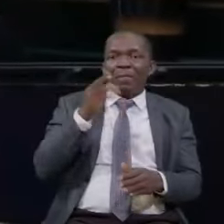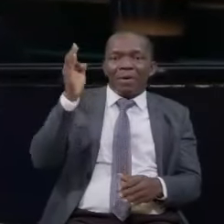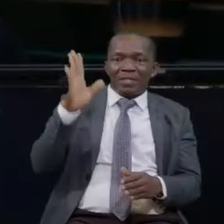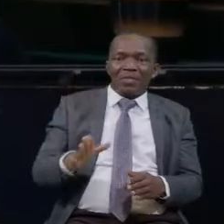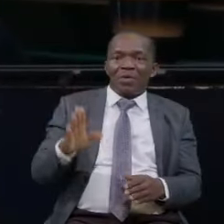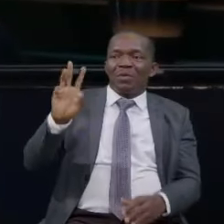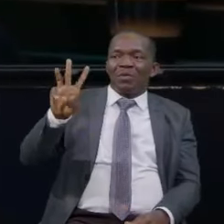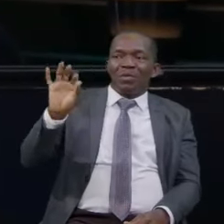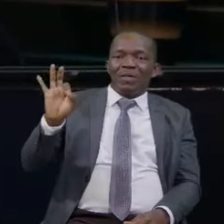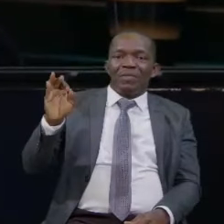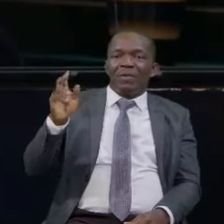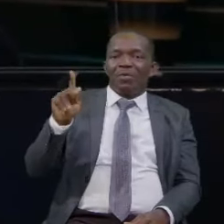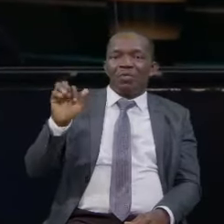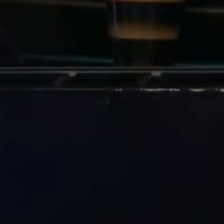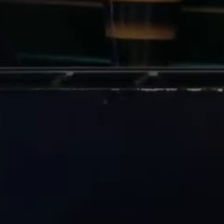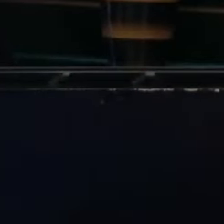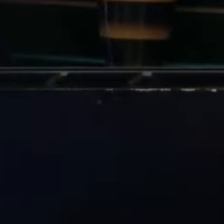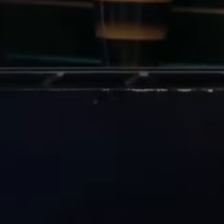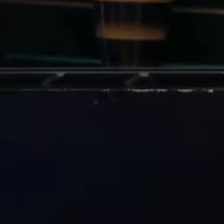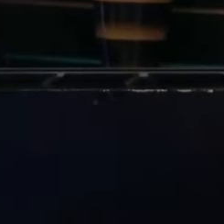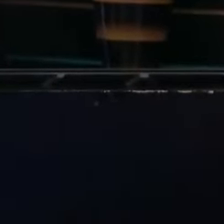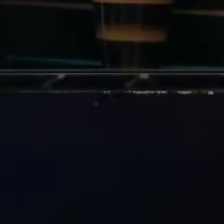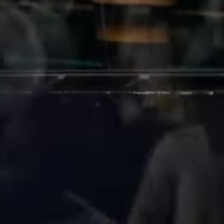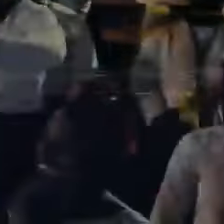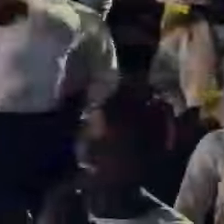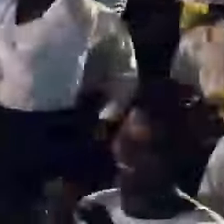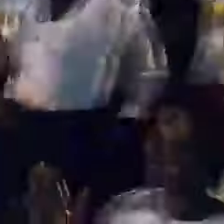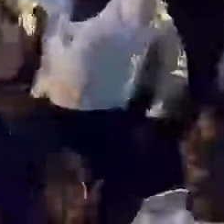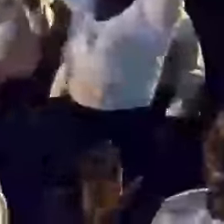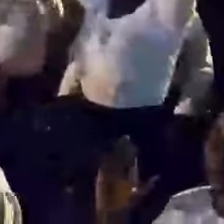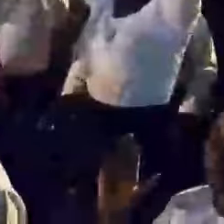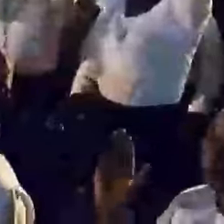Pastor. Everybody praise the Lord.